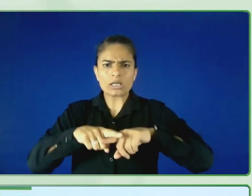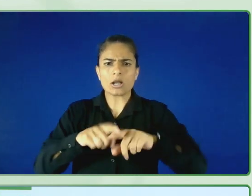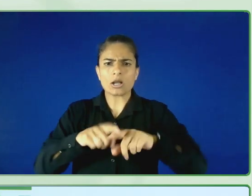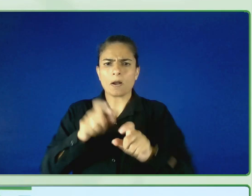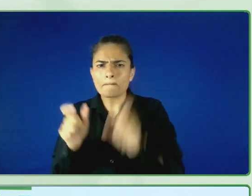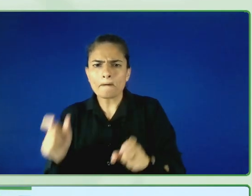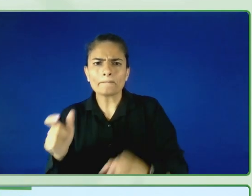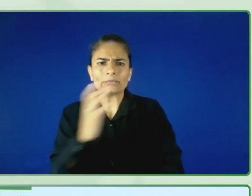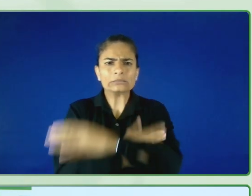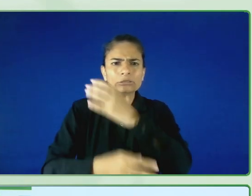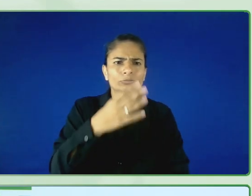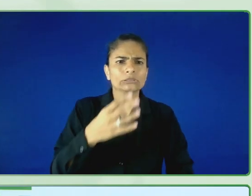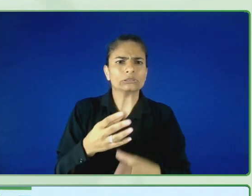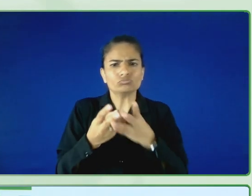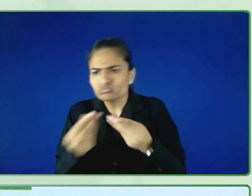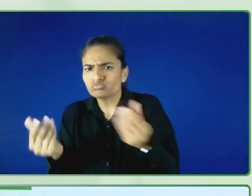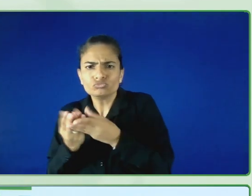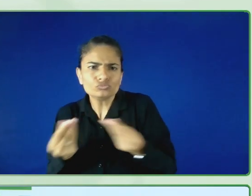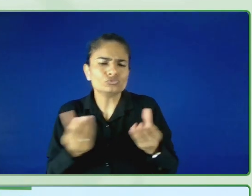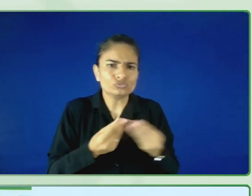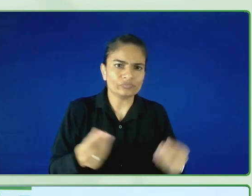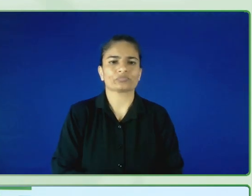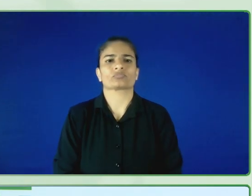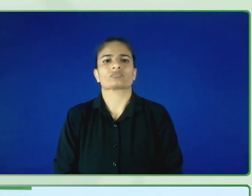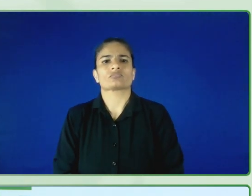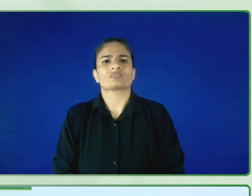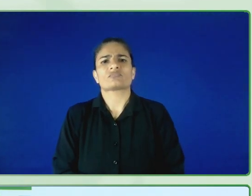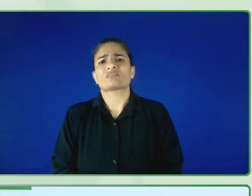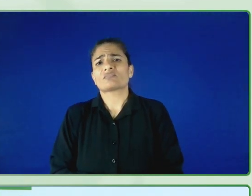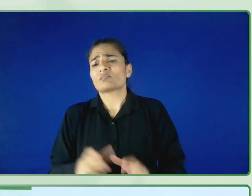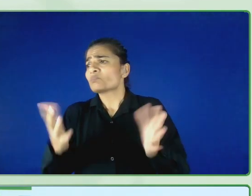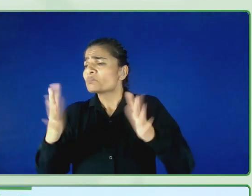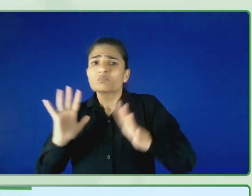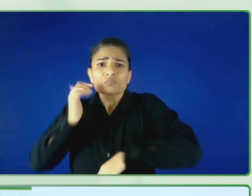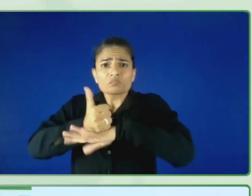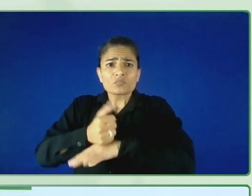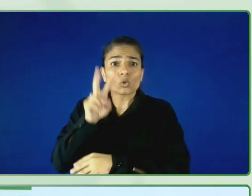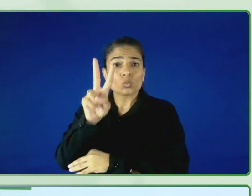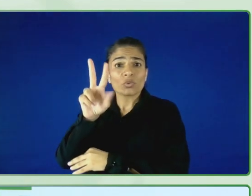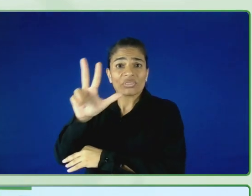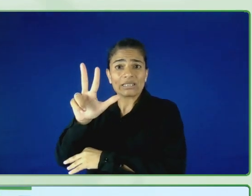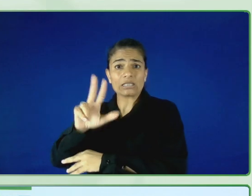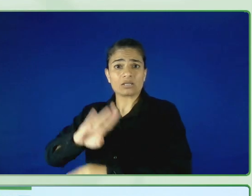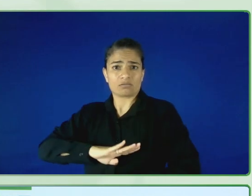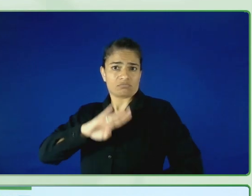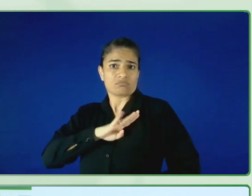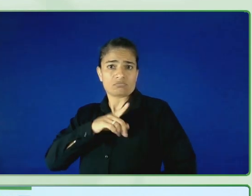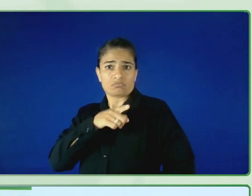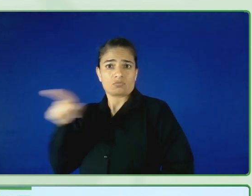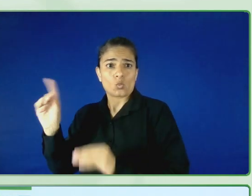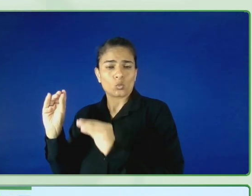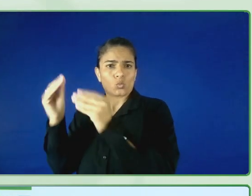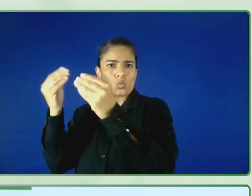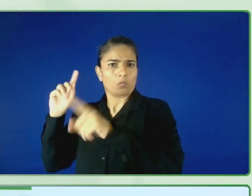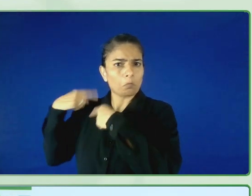the model that we have developed took us 10 years, but there's no reason why you cannot learn from it. We are now ready to scale.